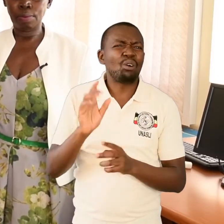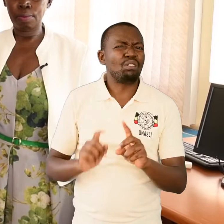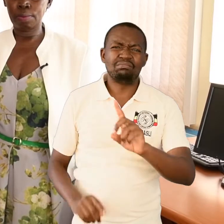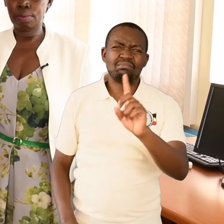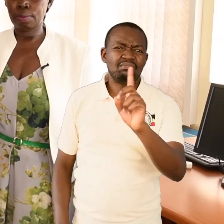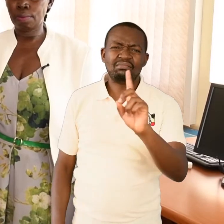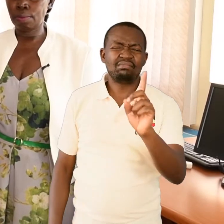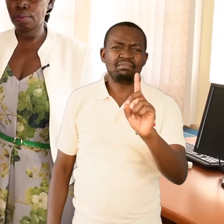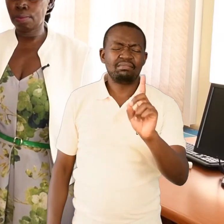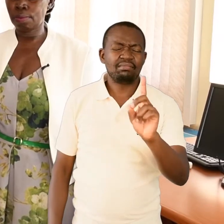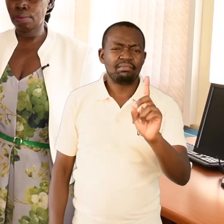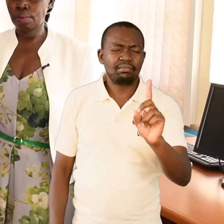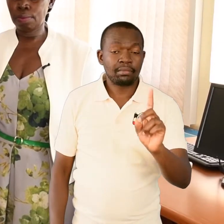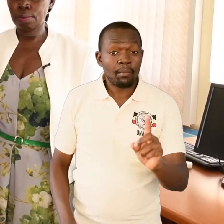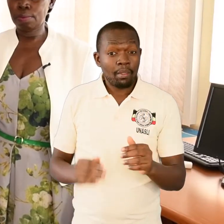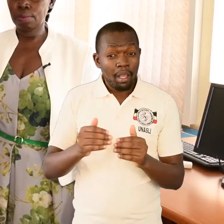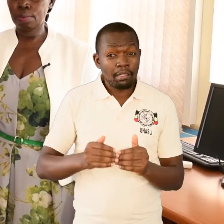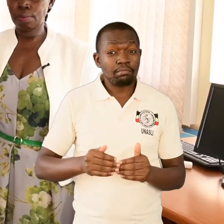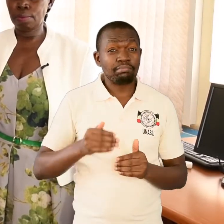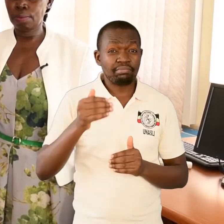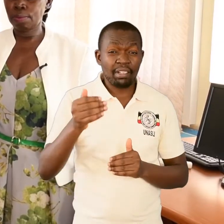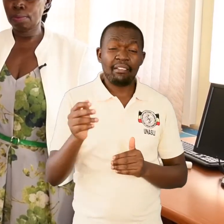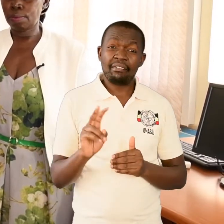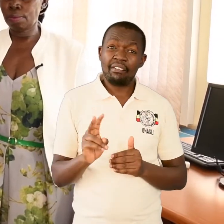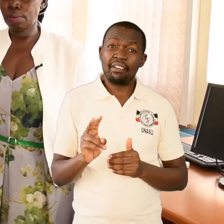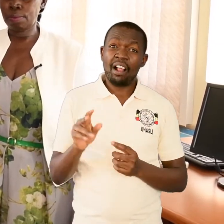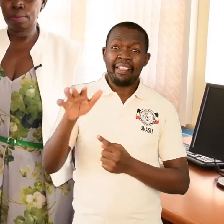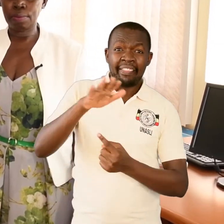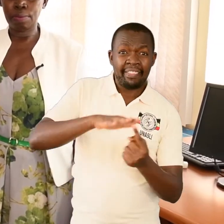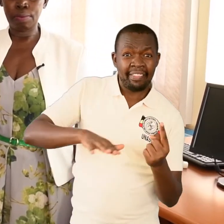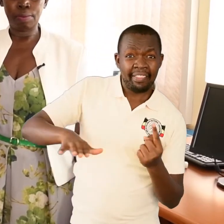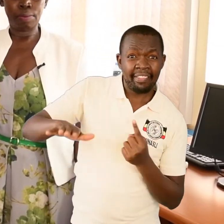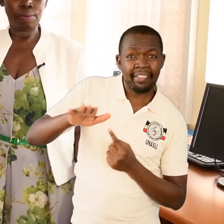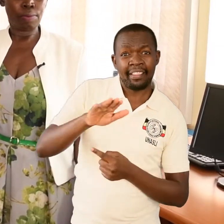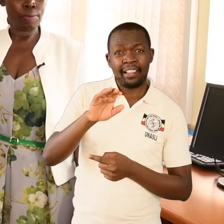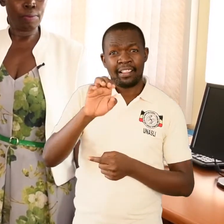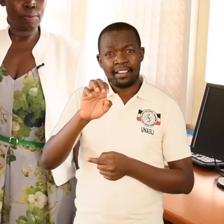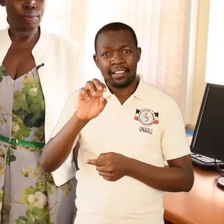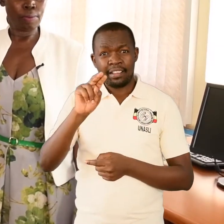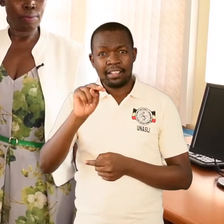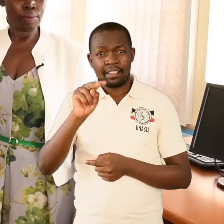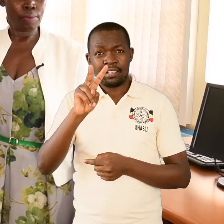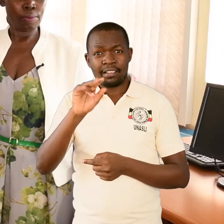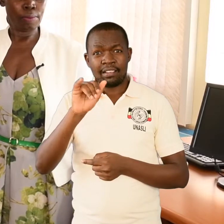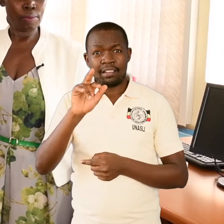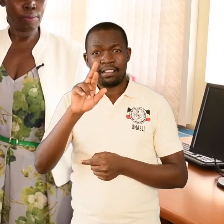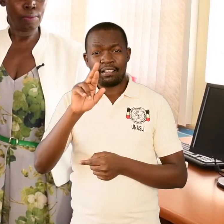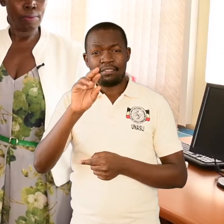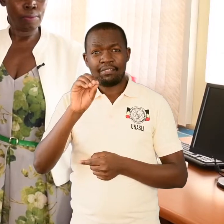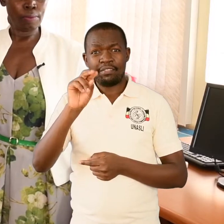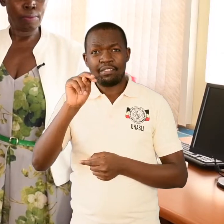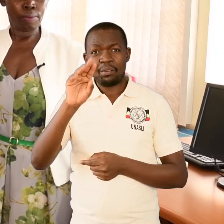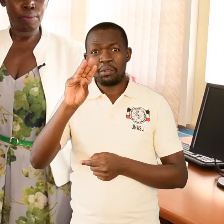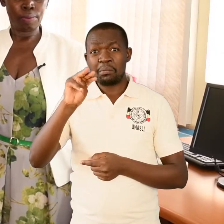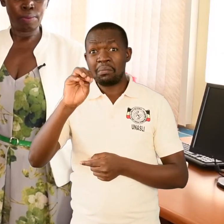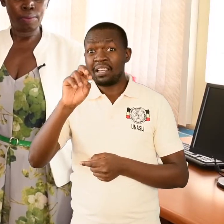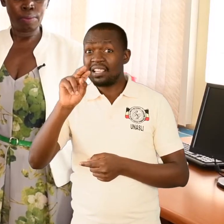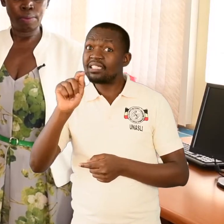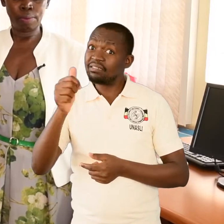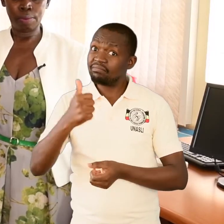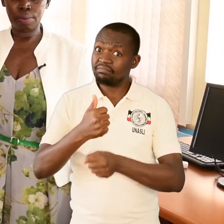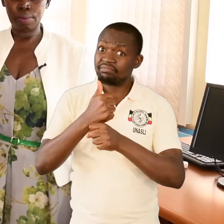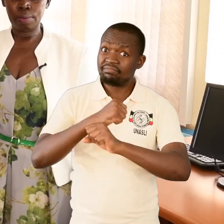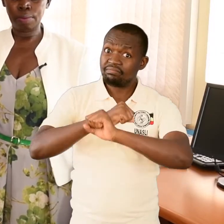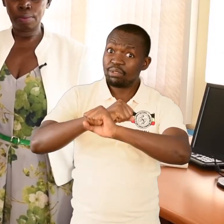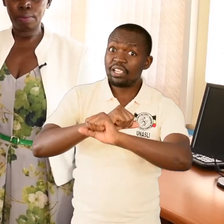the long run, the environment is also conserved. So in making these charcoal